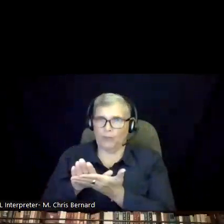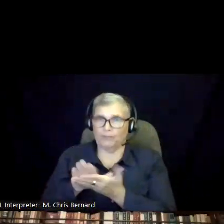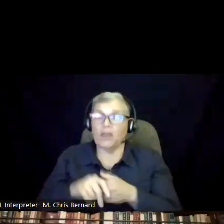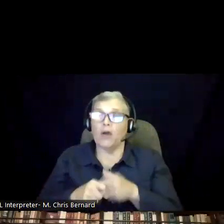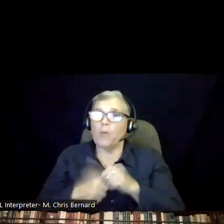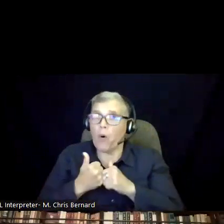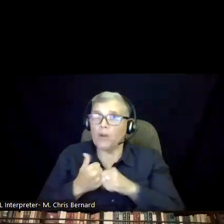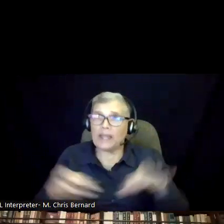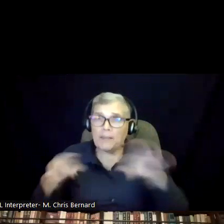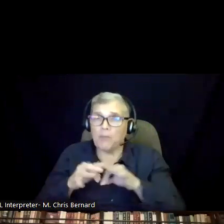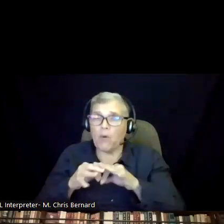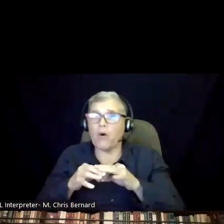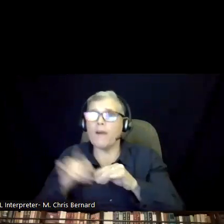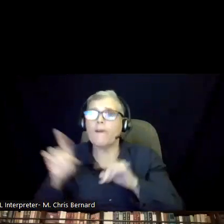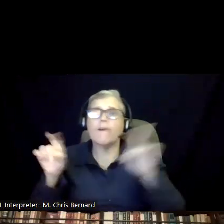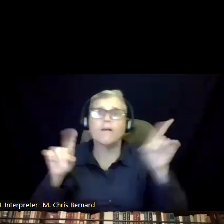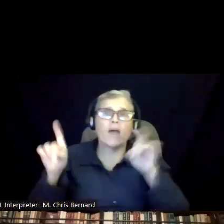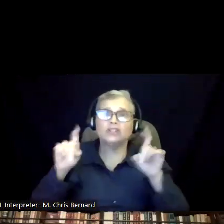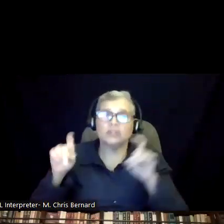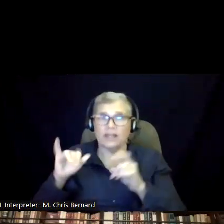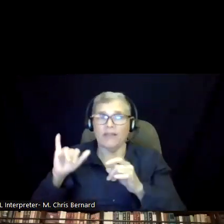important questions about anything that we're looking at.